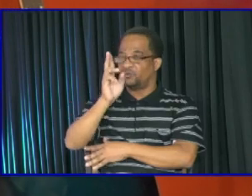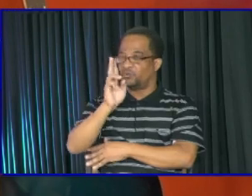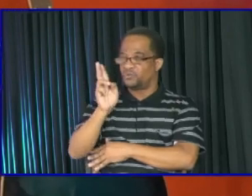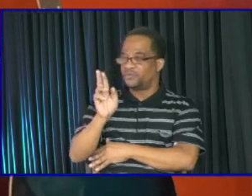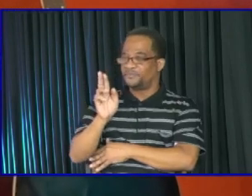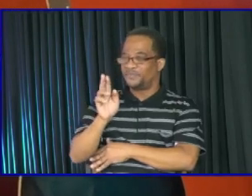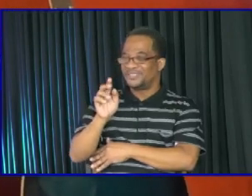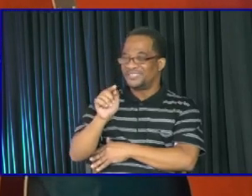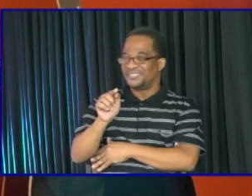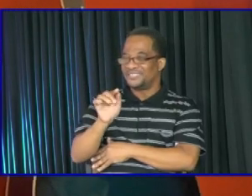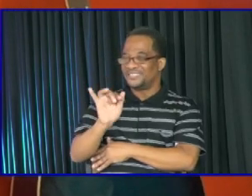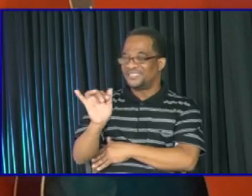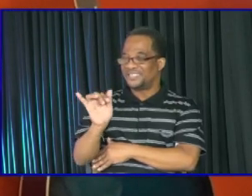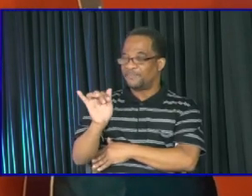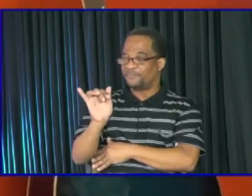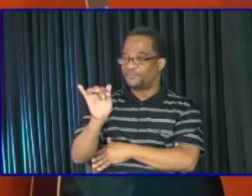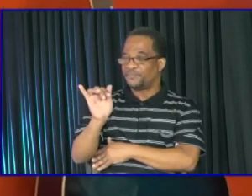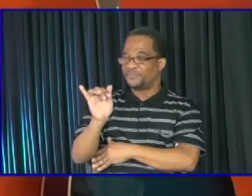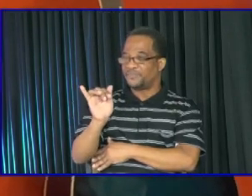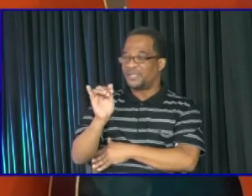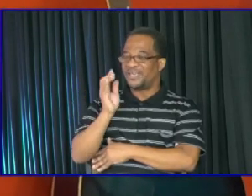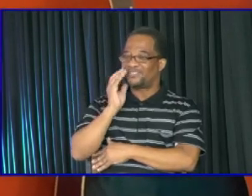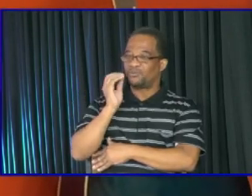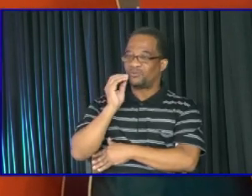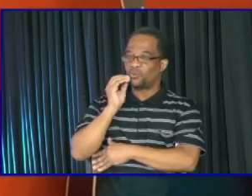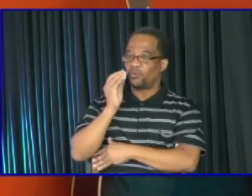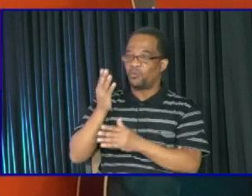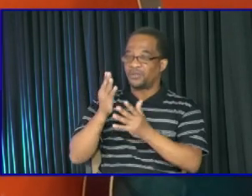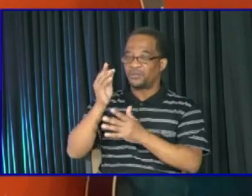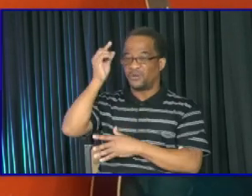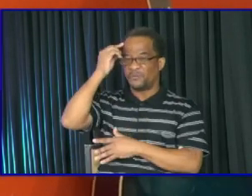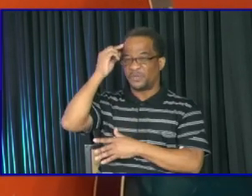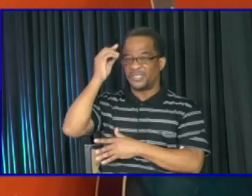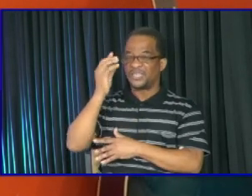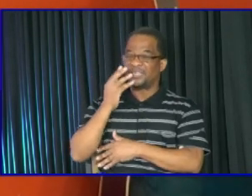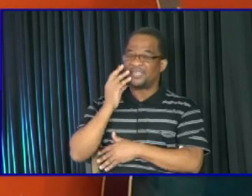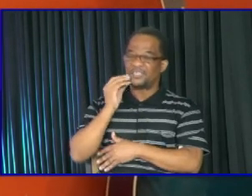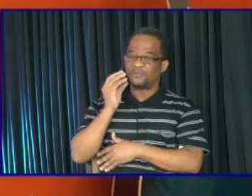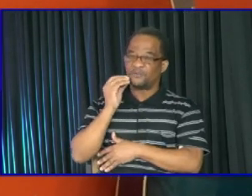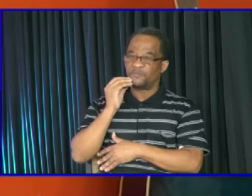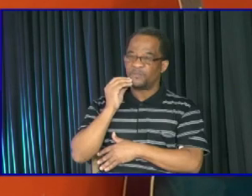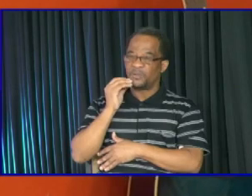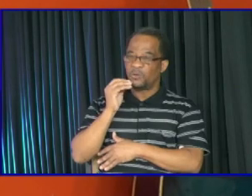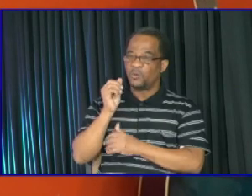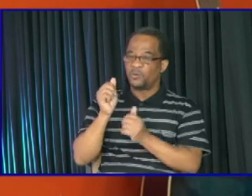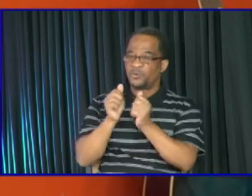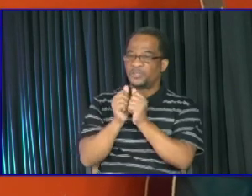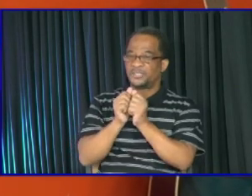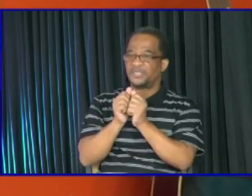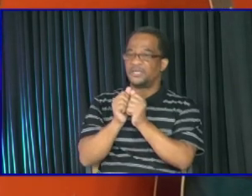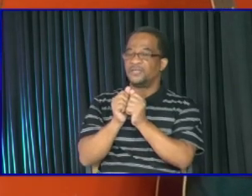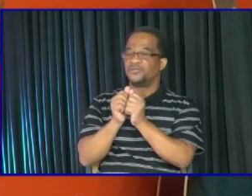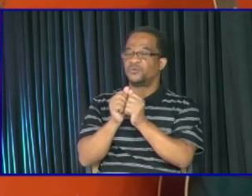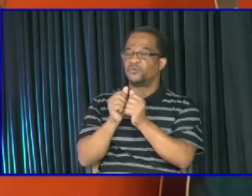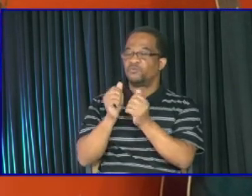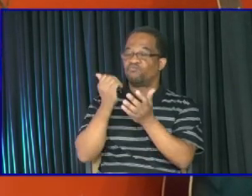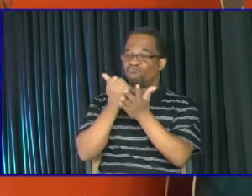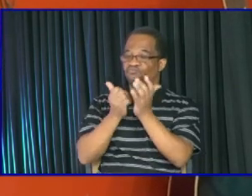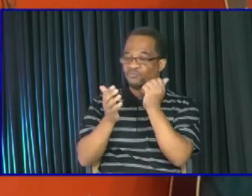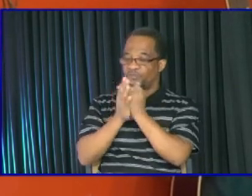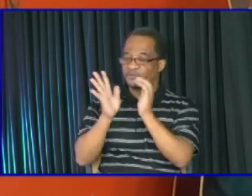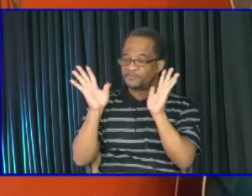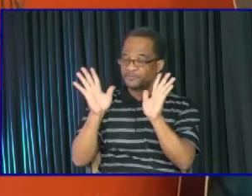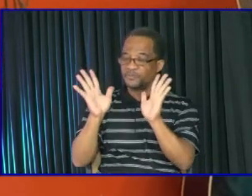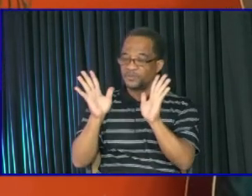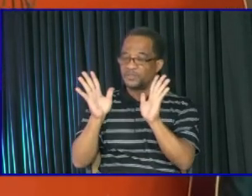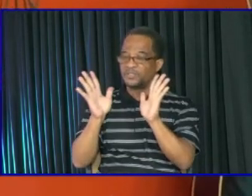Pilate. Use this experience of the crucifixion of Christ to show someone